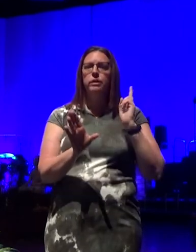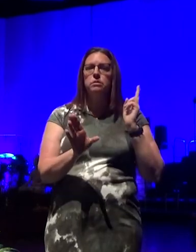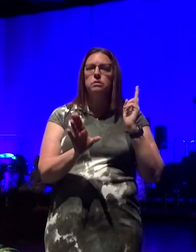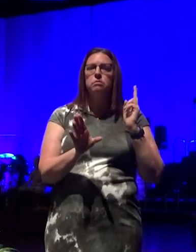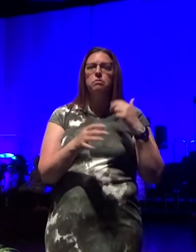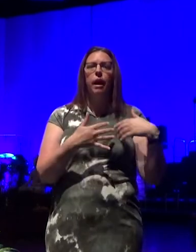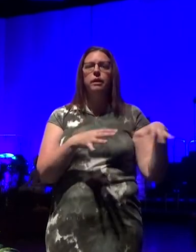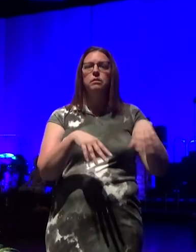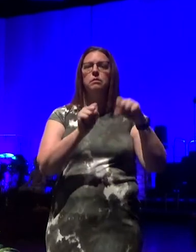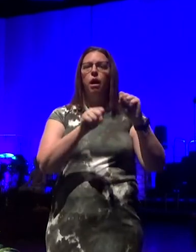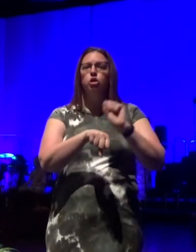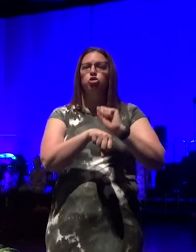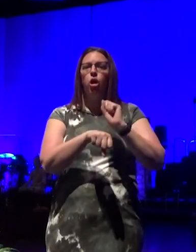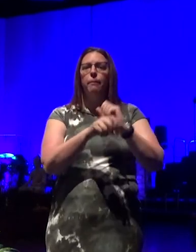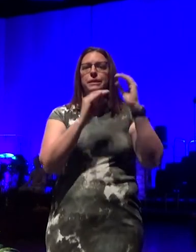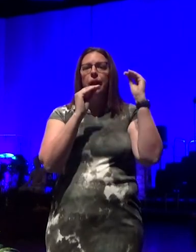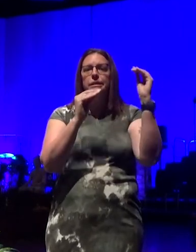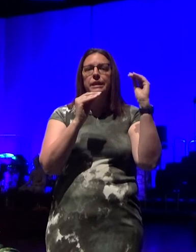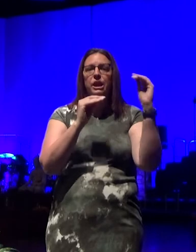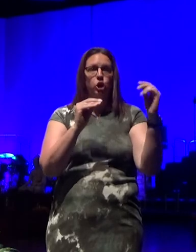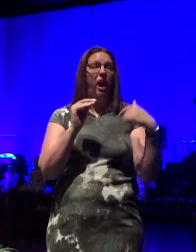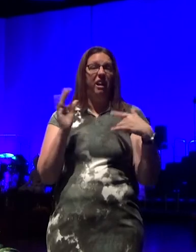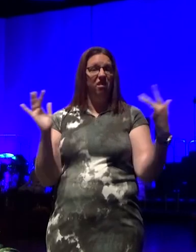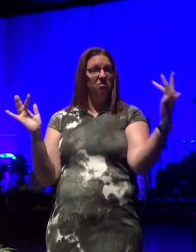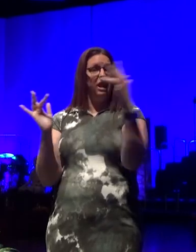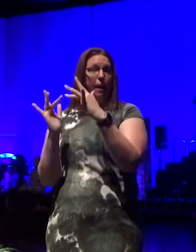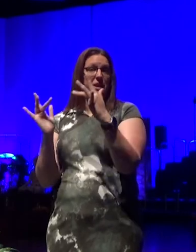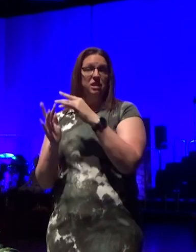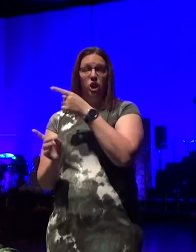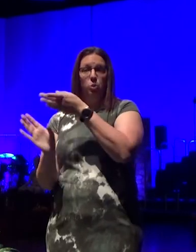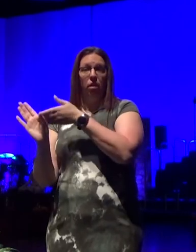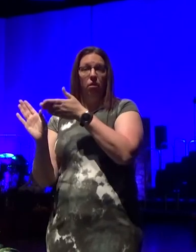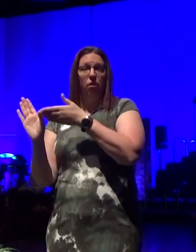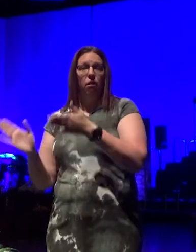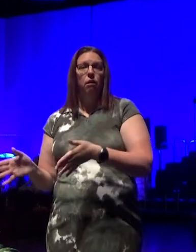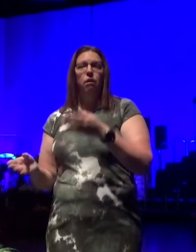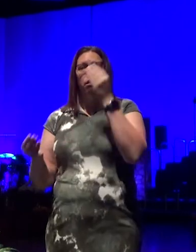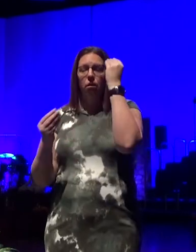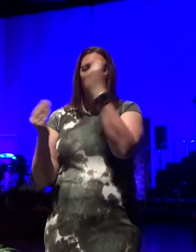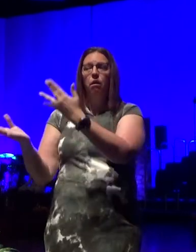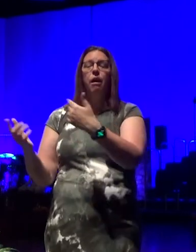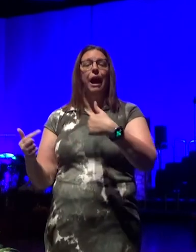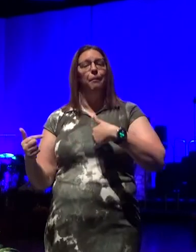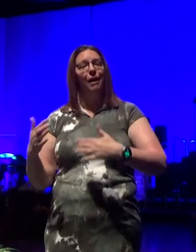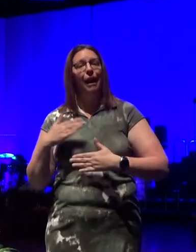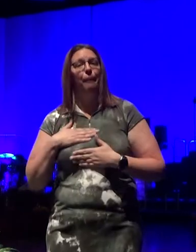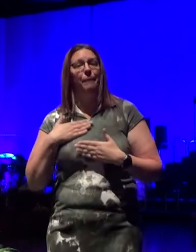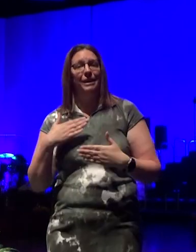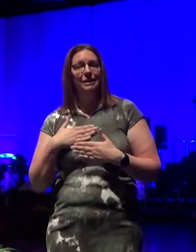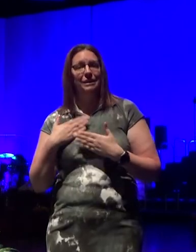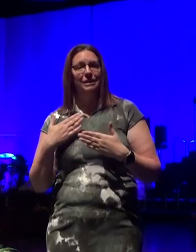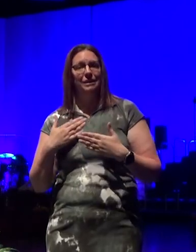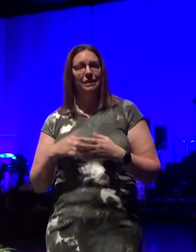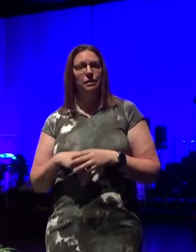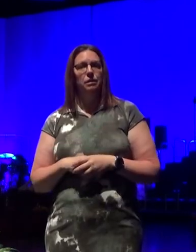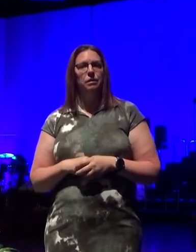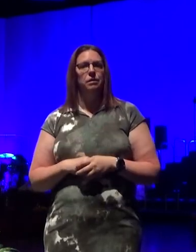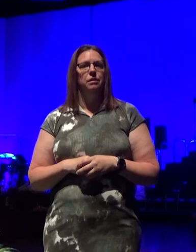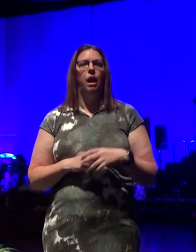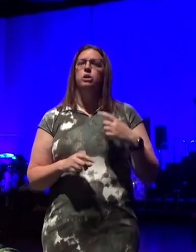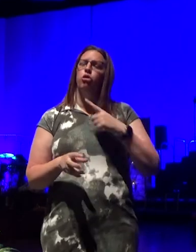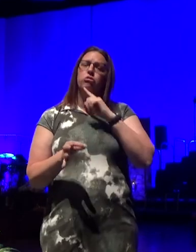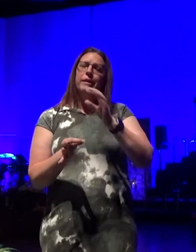And he would regularly keep in touch with Frankl to let him know how happy he was. It's a simple story, but I think a profound